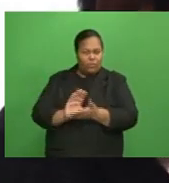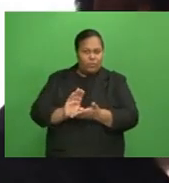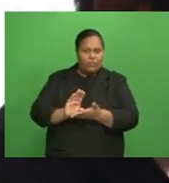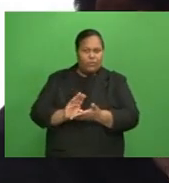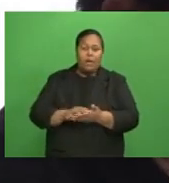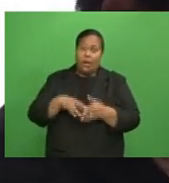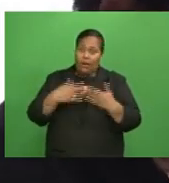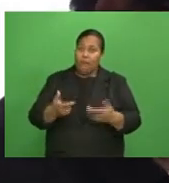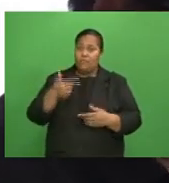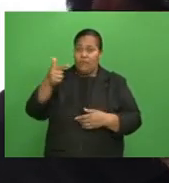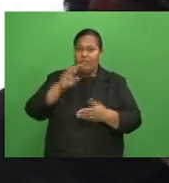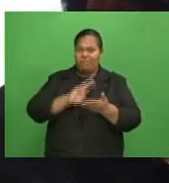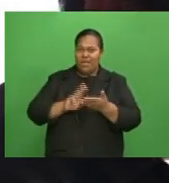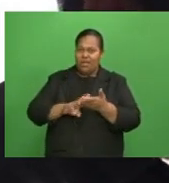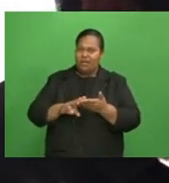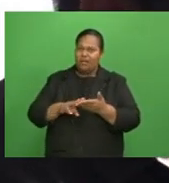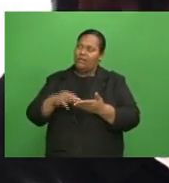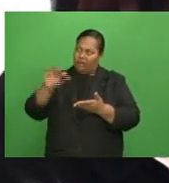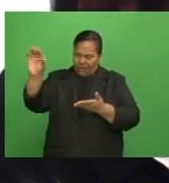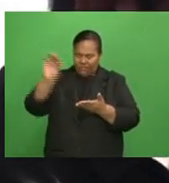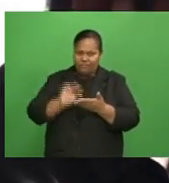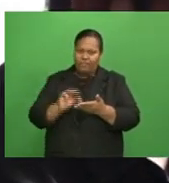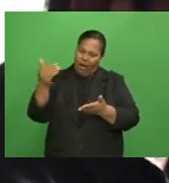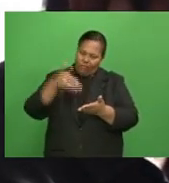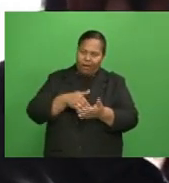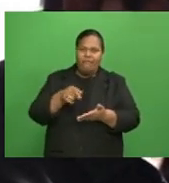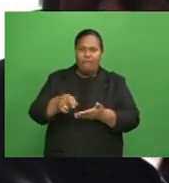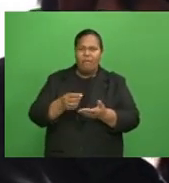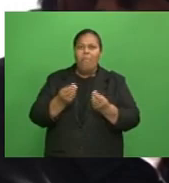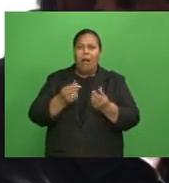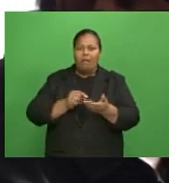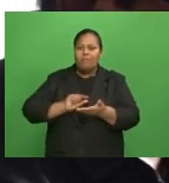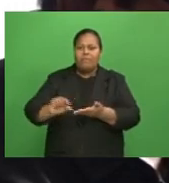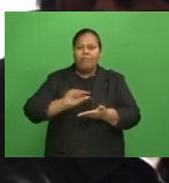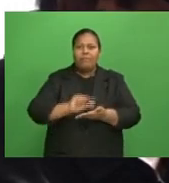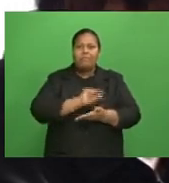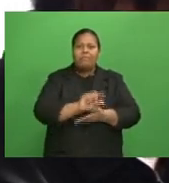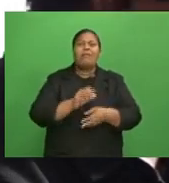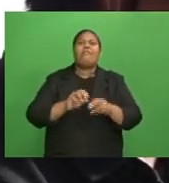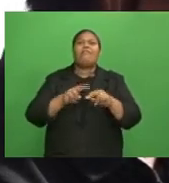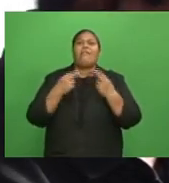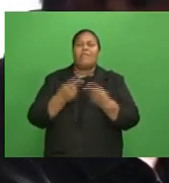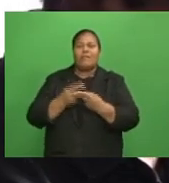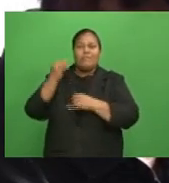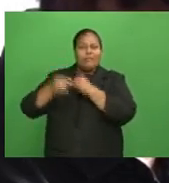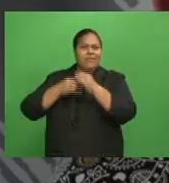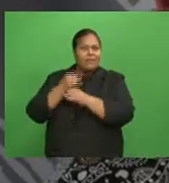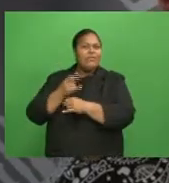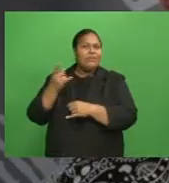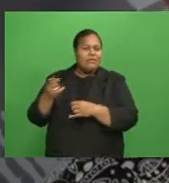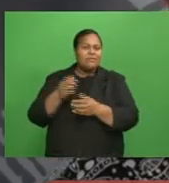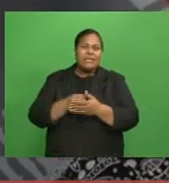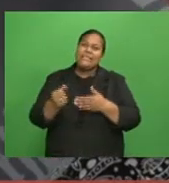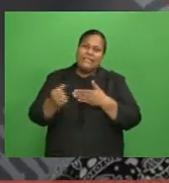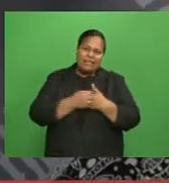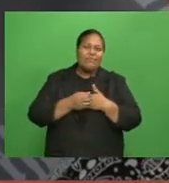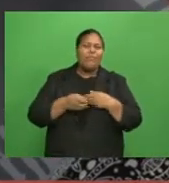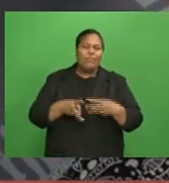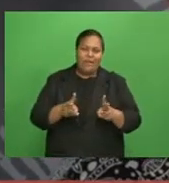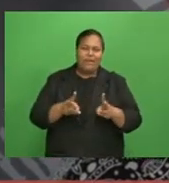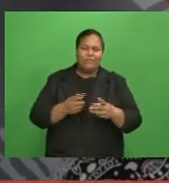of last month. M-Pesa is secure, real-time, and in current pandemic, a much more hygienic way to pay. I really do